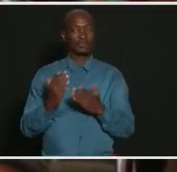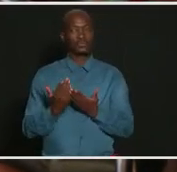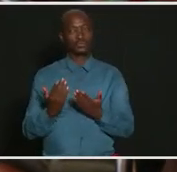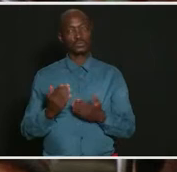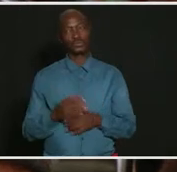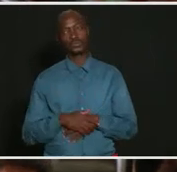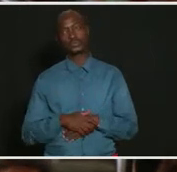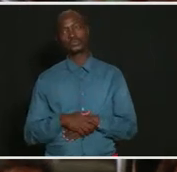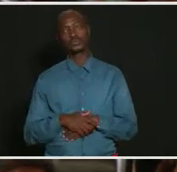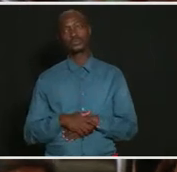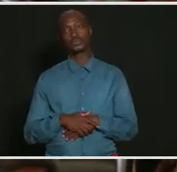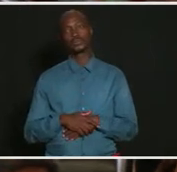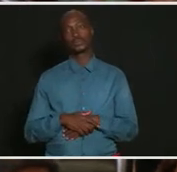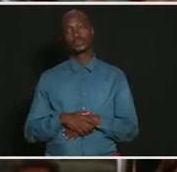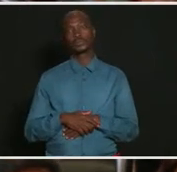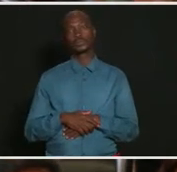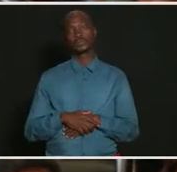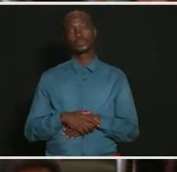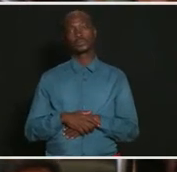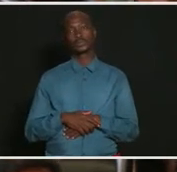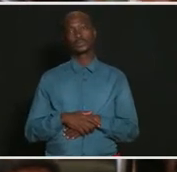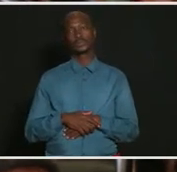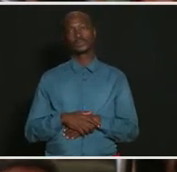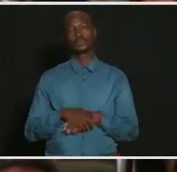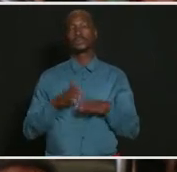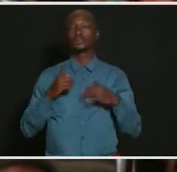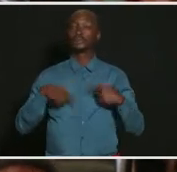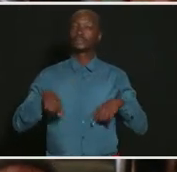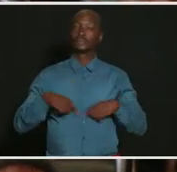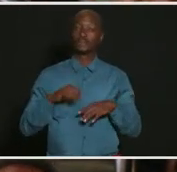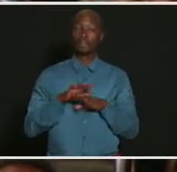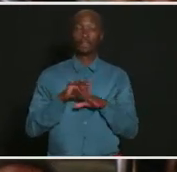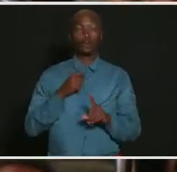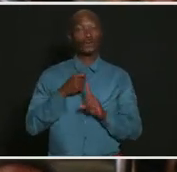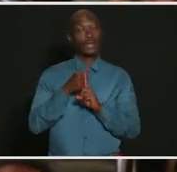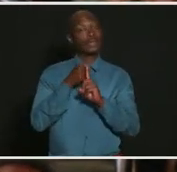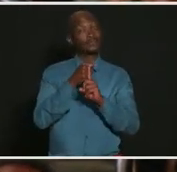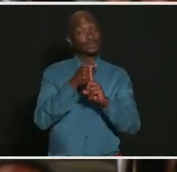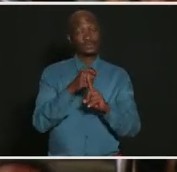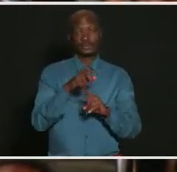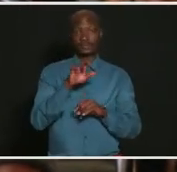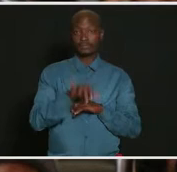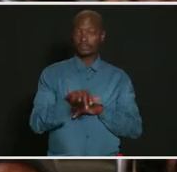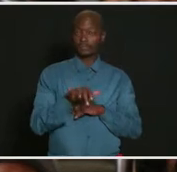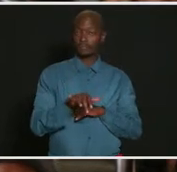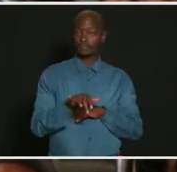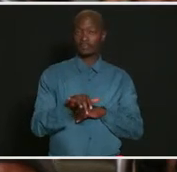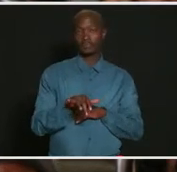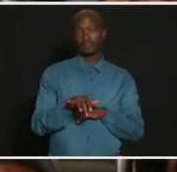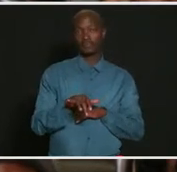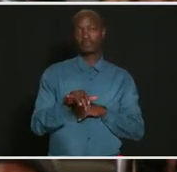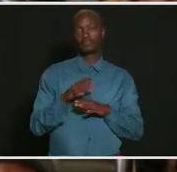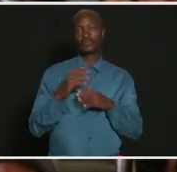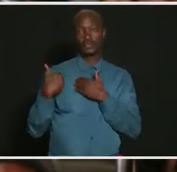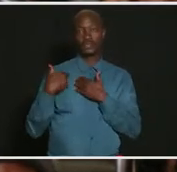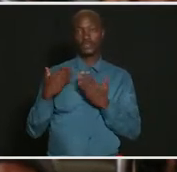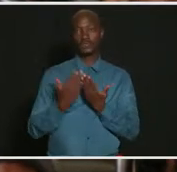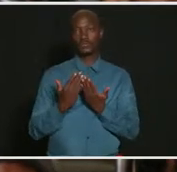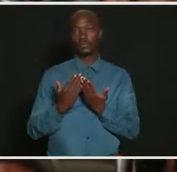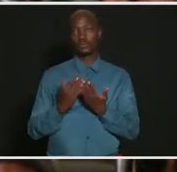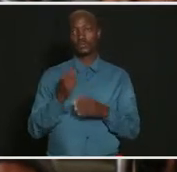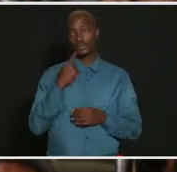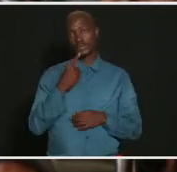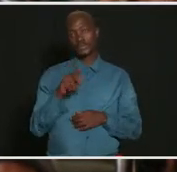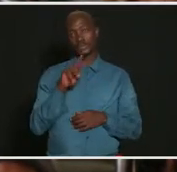like needs to be raised in closure we advert we Advocate we advocate for safer schools